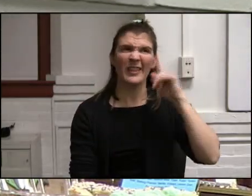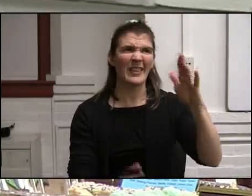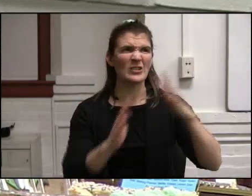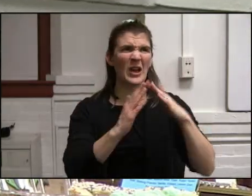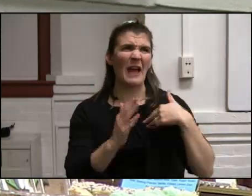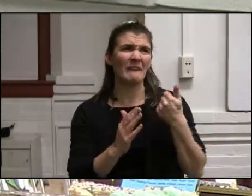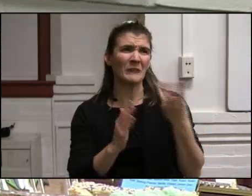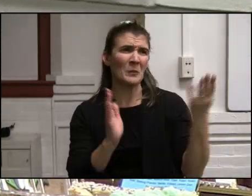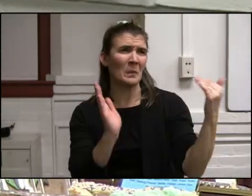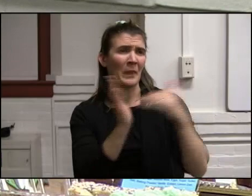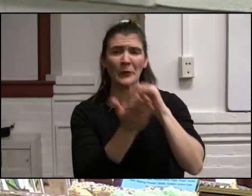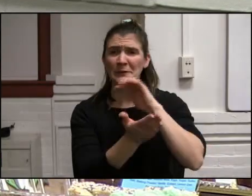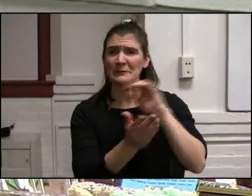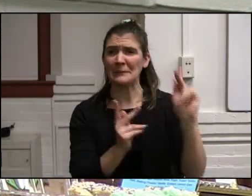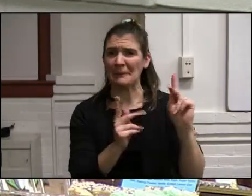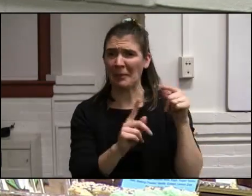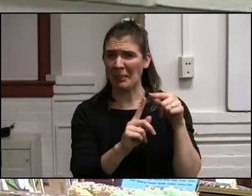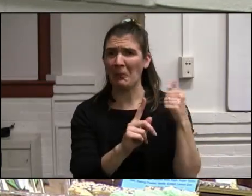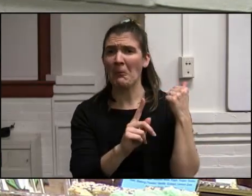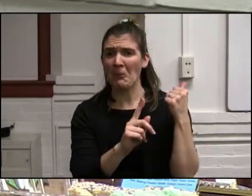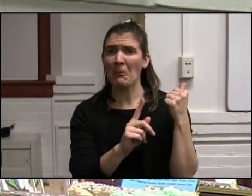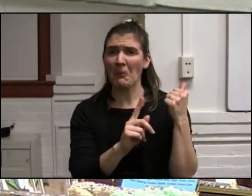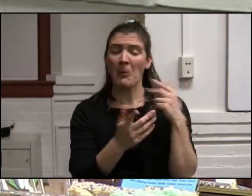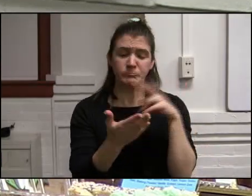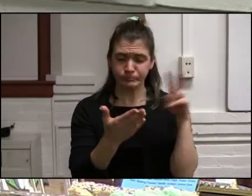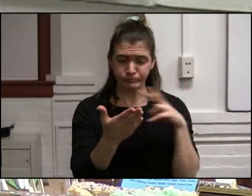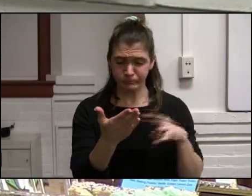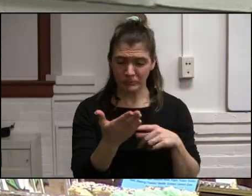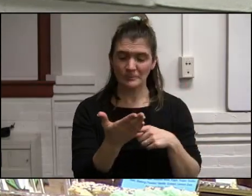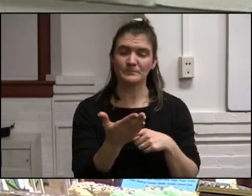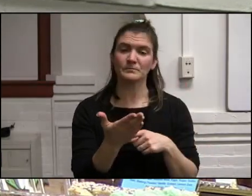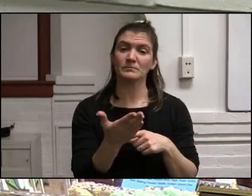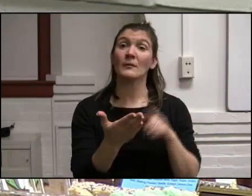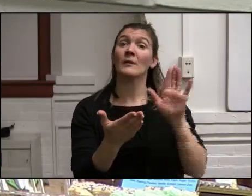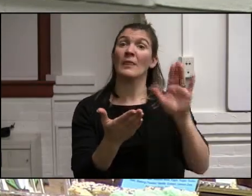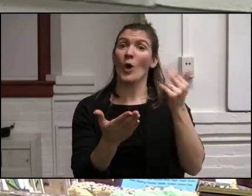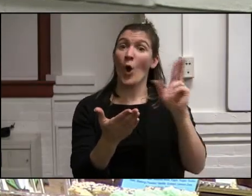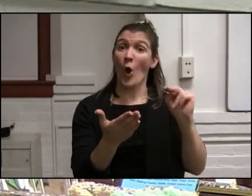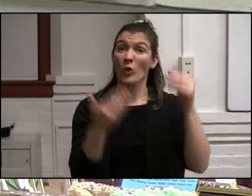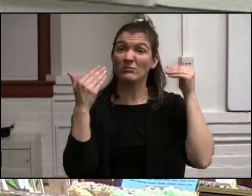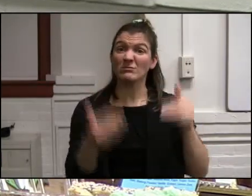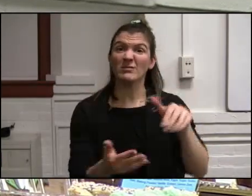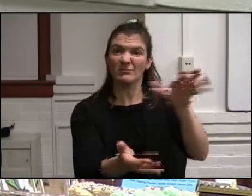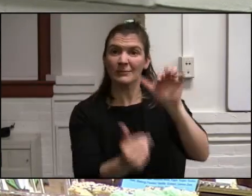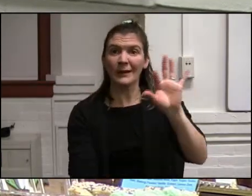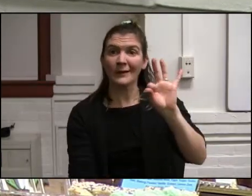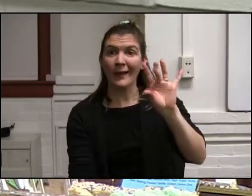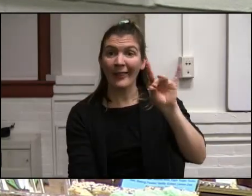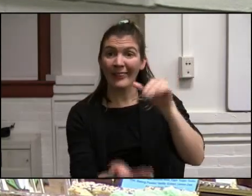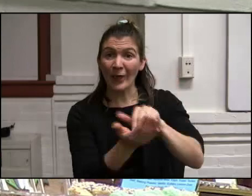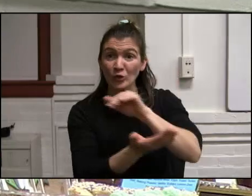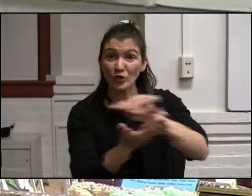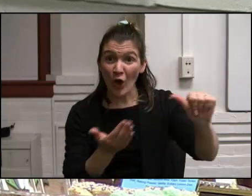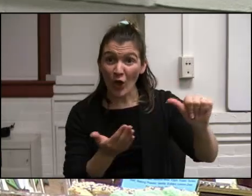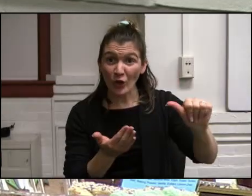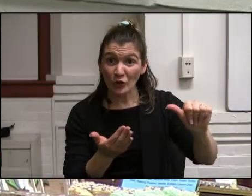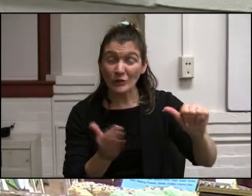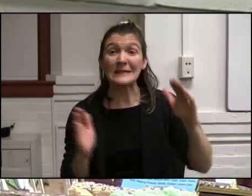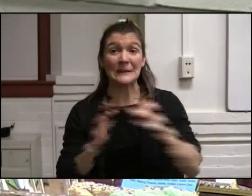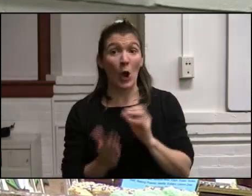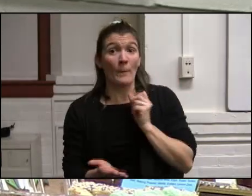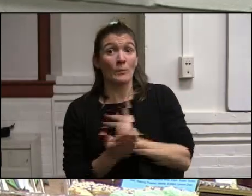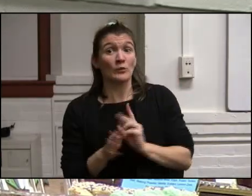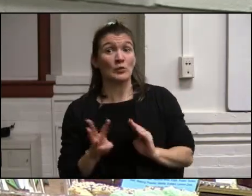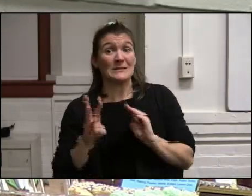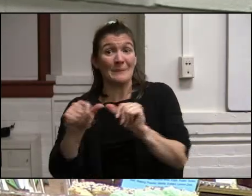a few thousand people, and it's in the article here somewhere, did their own. They got $98,000. The town approved spending $98,000,